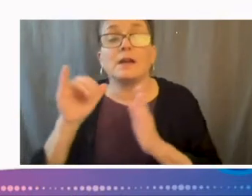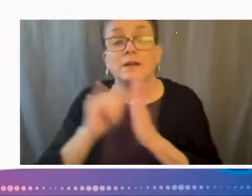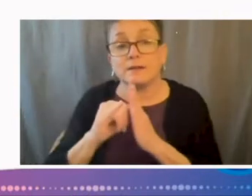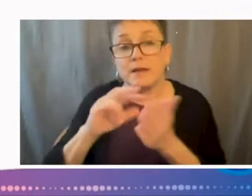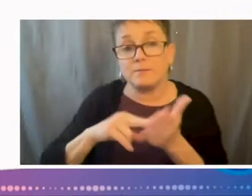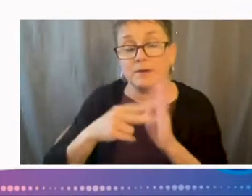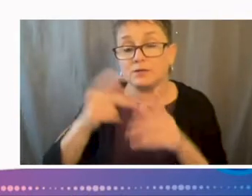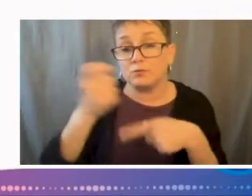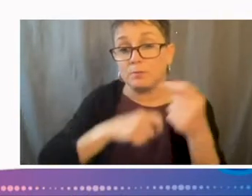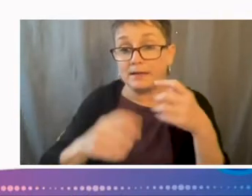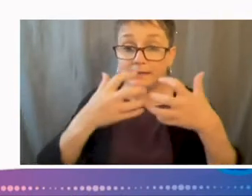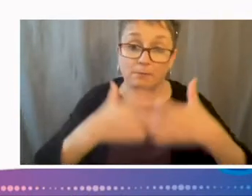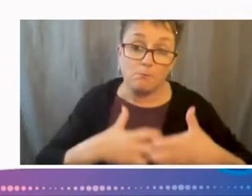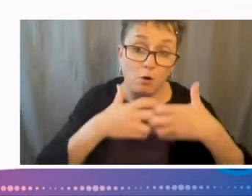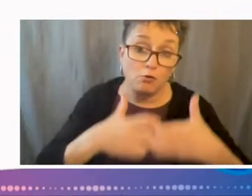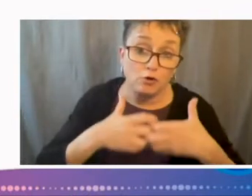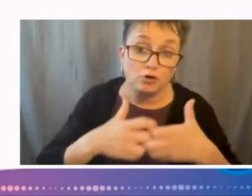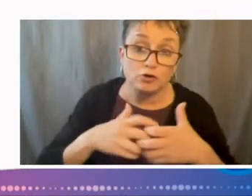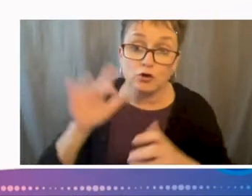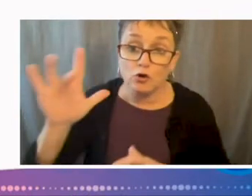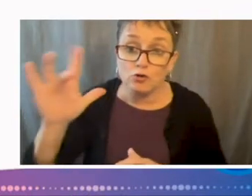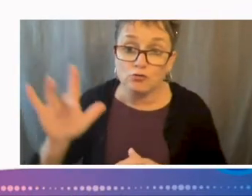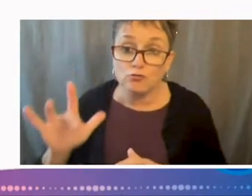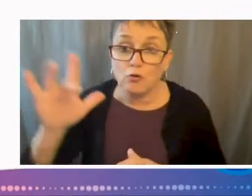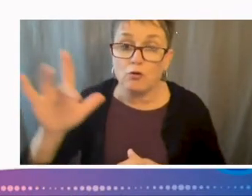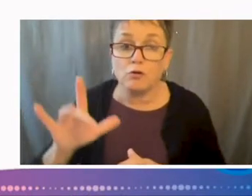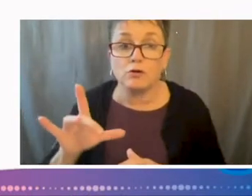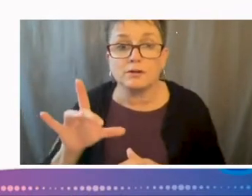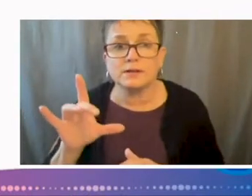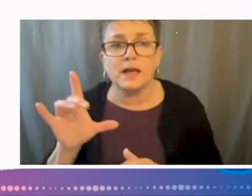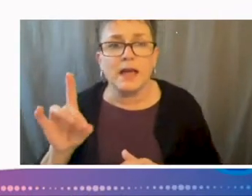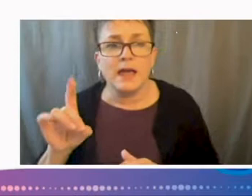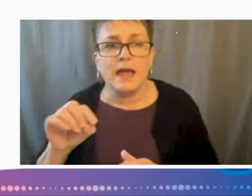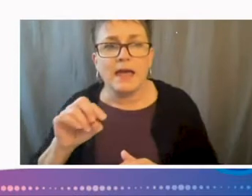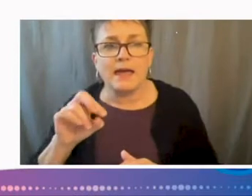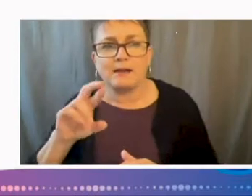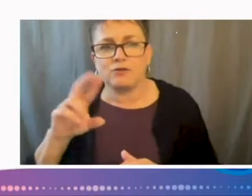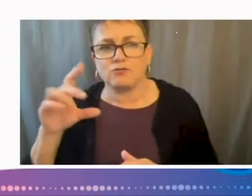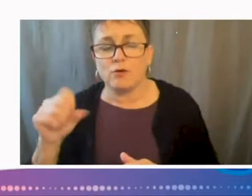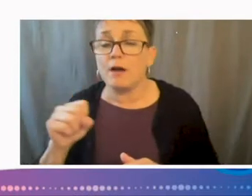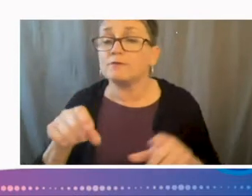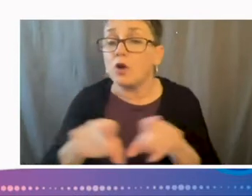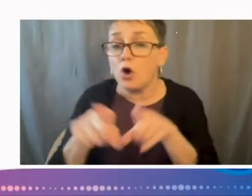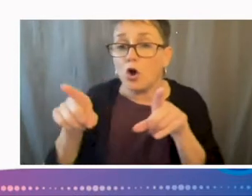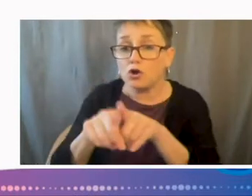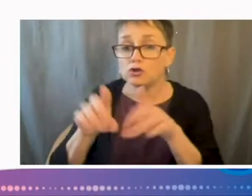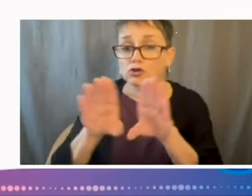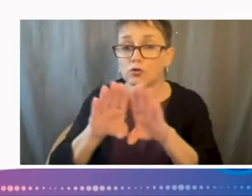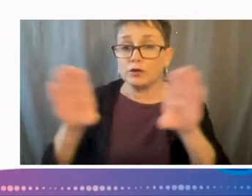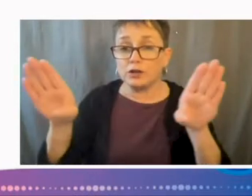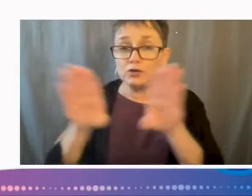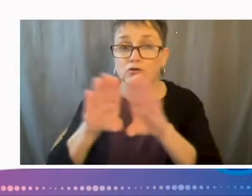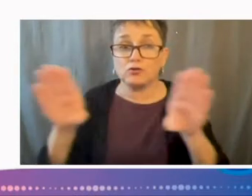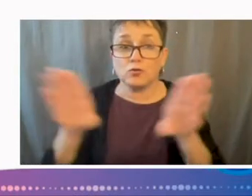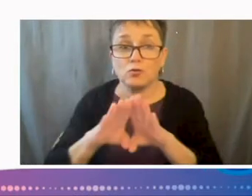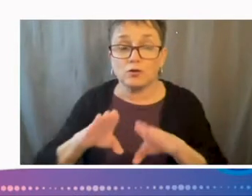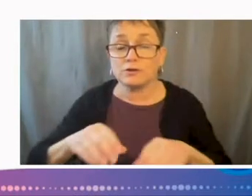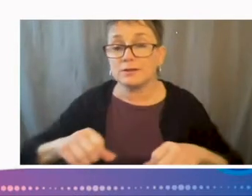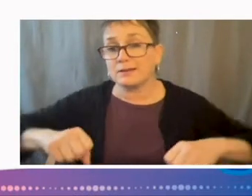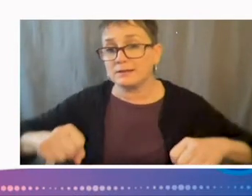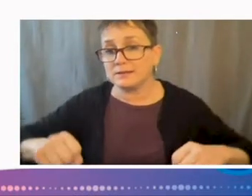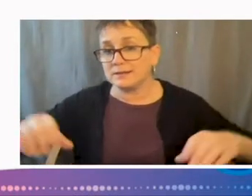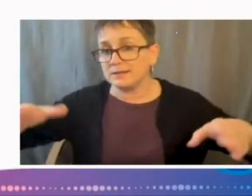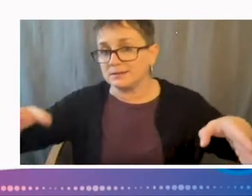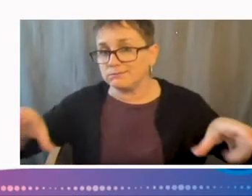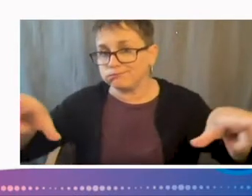motors, controllers, and drives. Additionally, doors and sills were replaced on other elevators. We